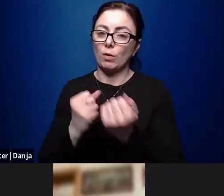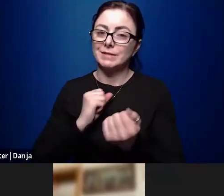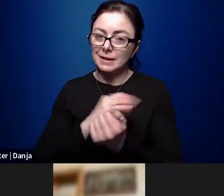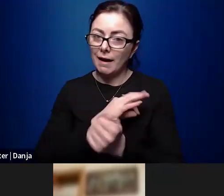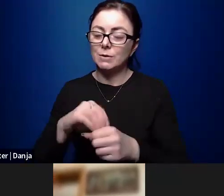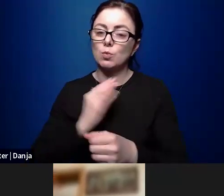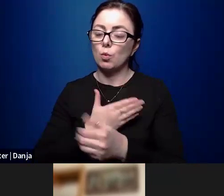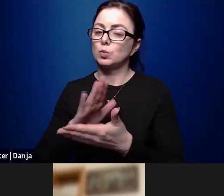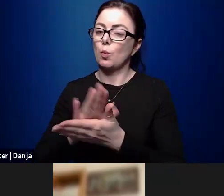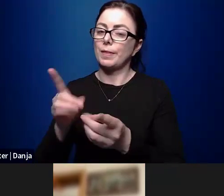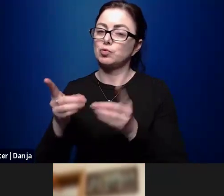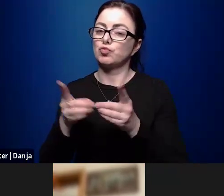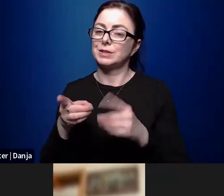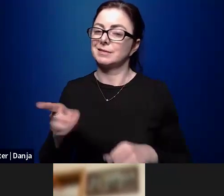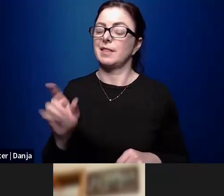was a big piece that